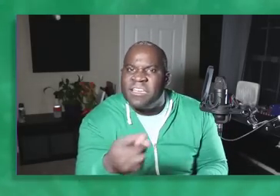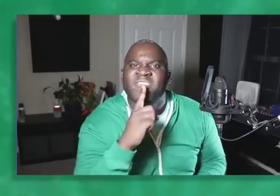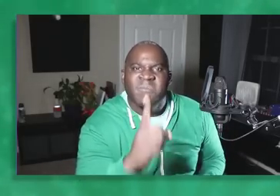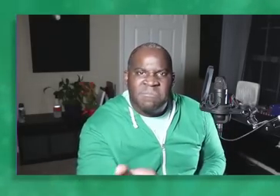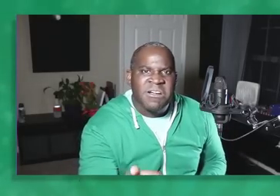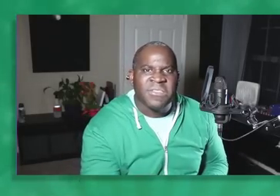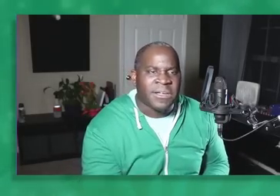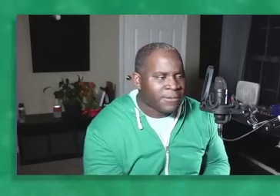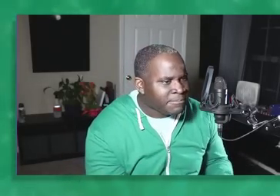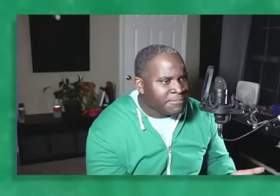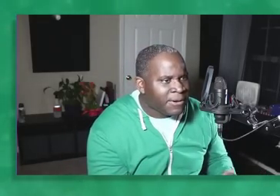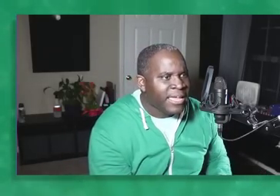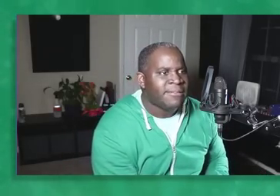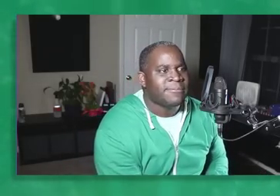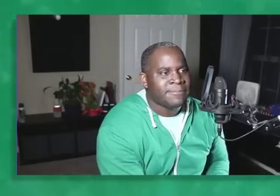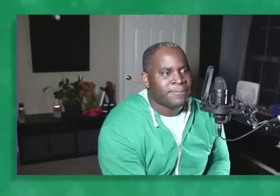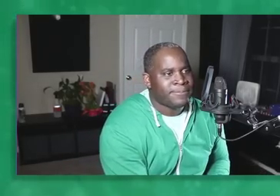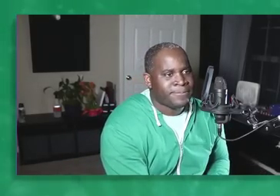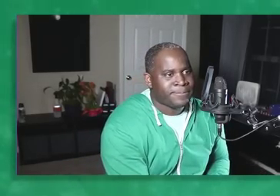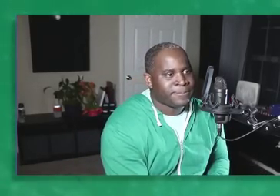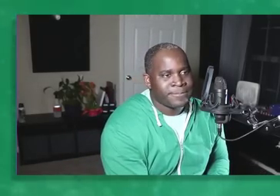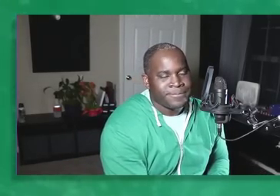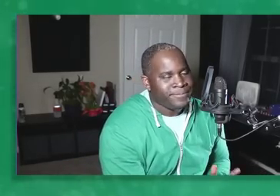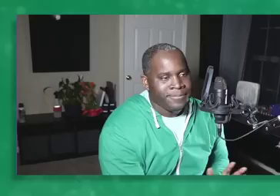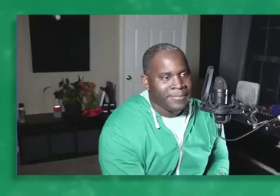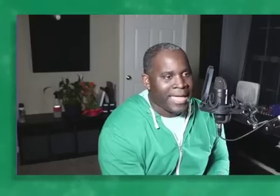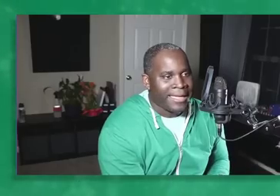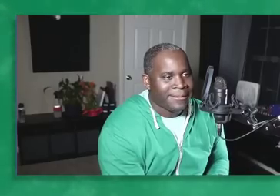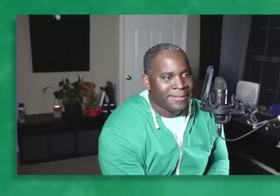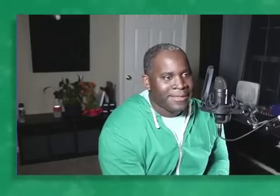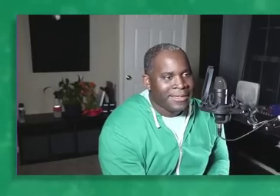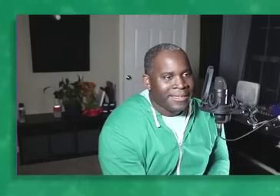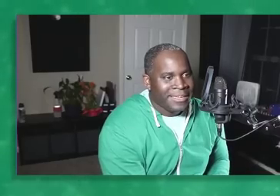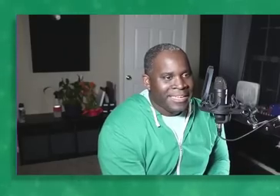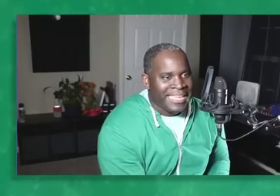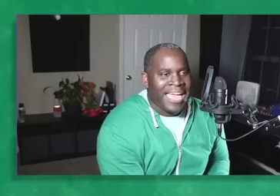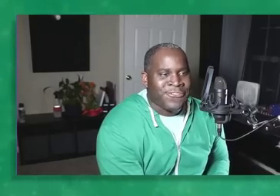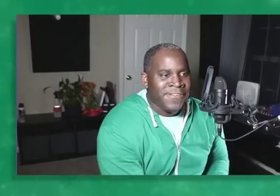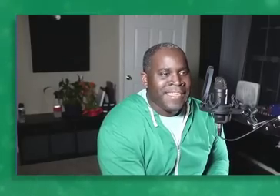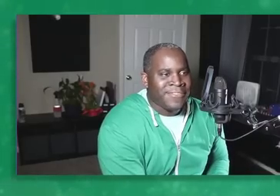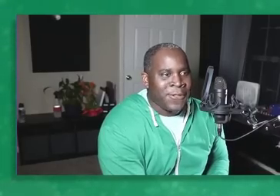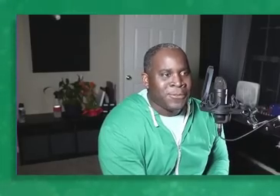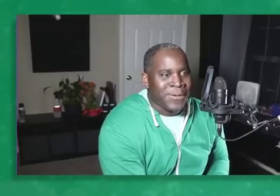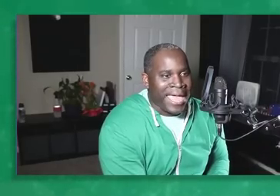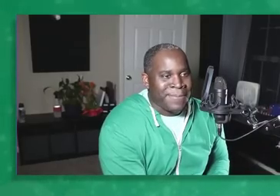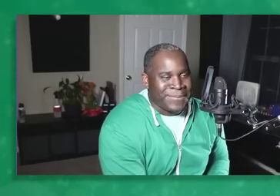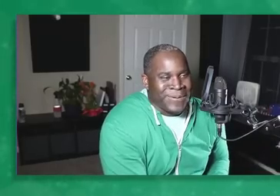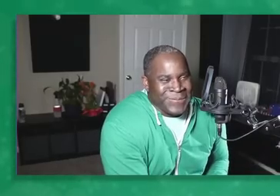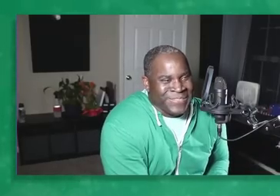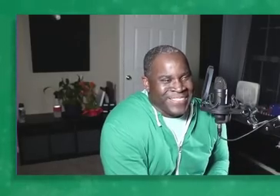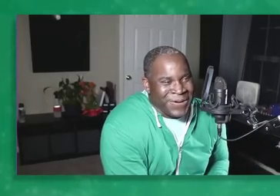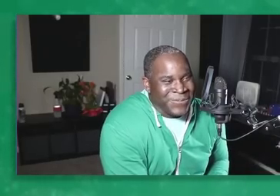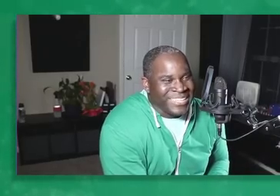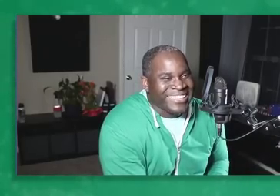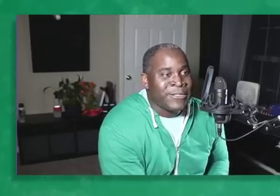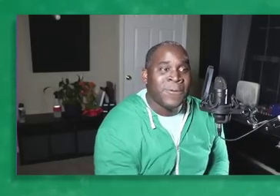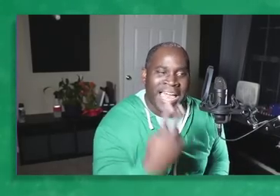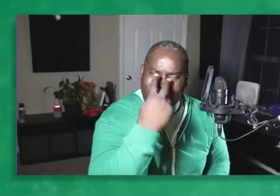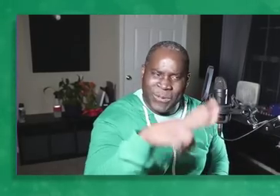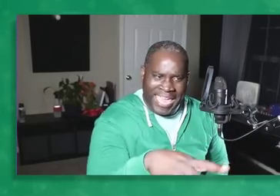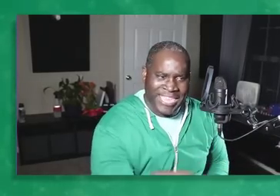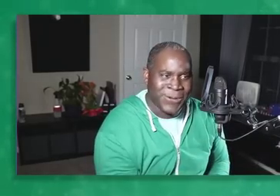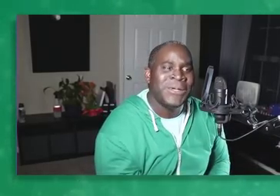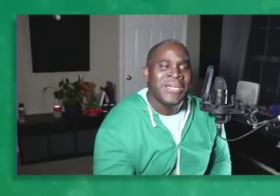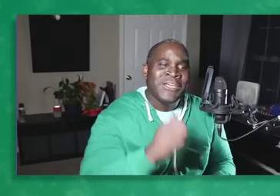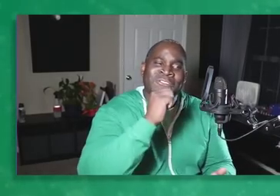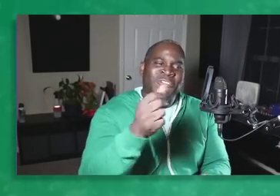of you guys are there, right? Don't look away. Yeah, she says, don't look at me. don't I